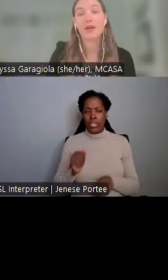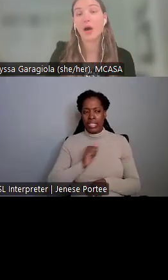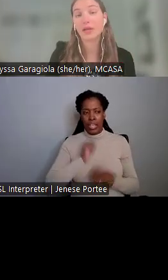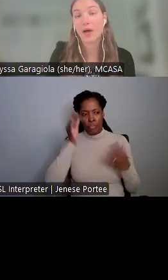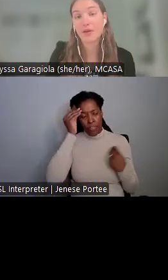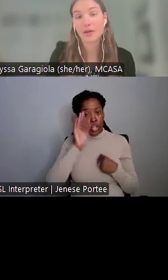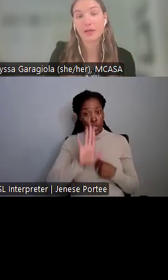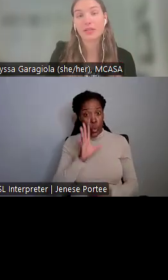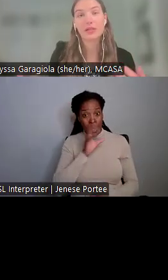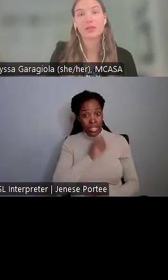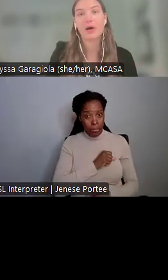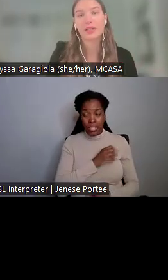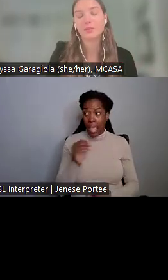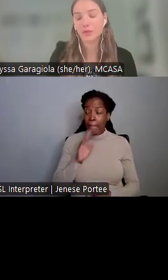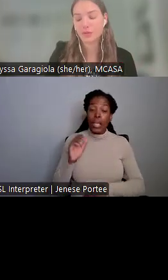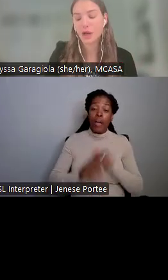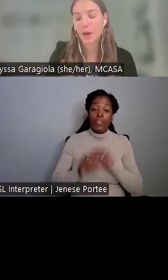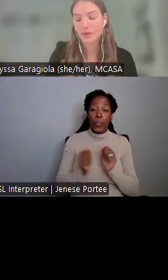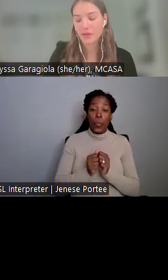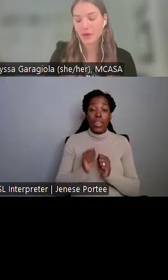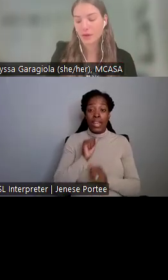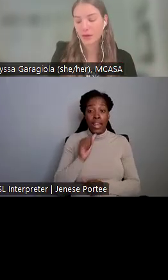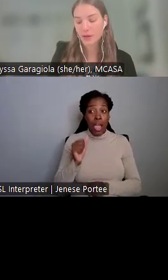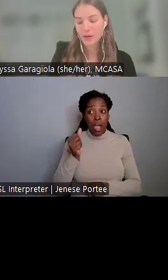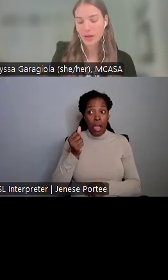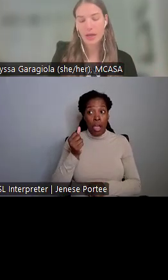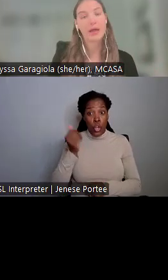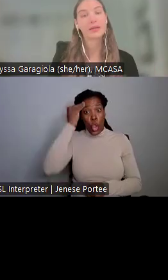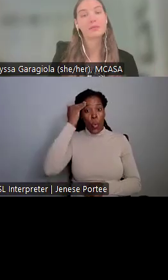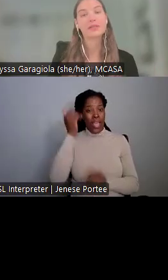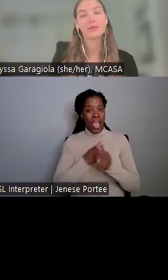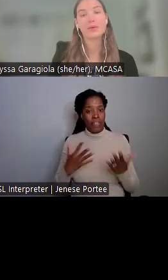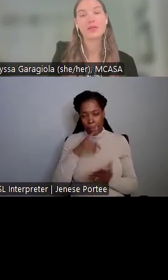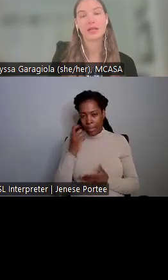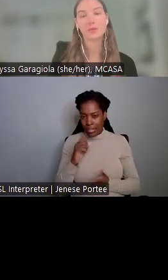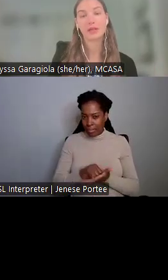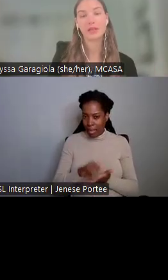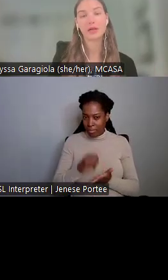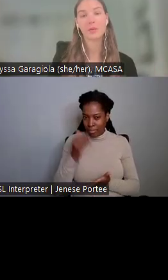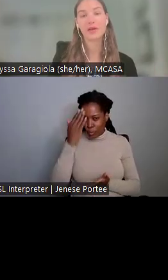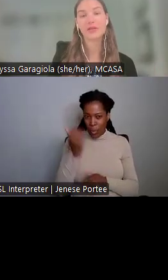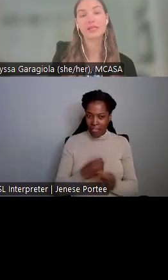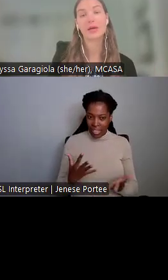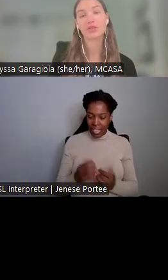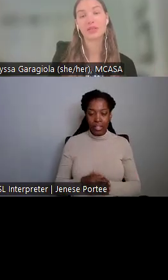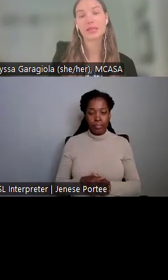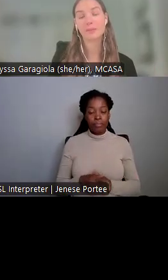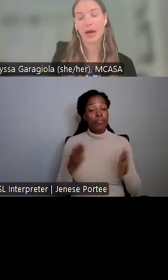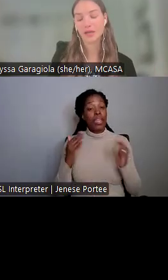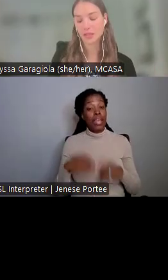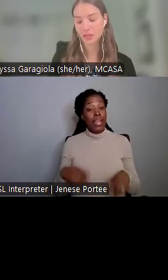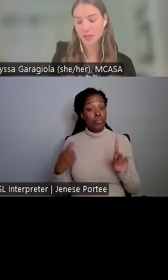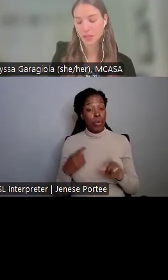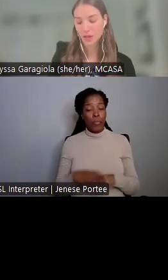with not knowing everything because it's impossible to know everything. And that leads me into the next point here with assumptions